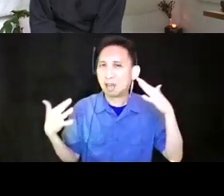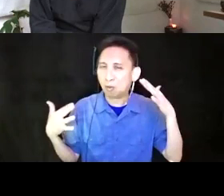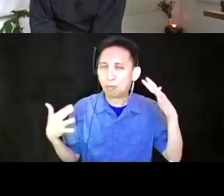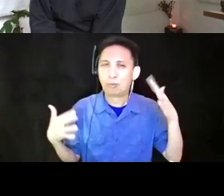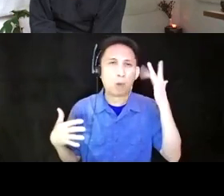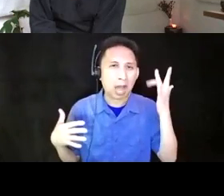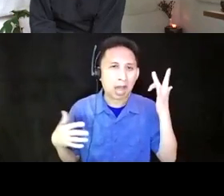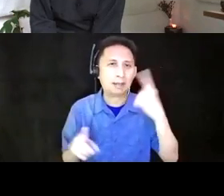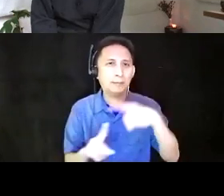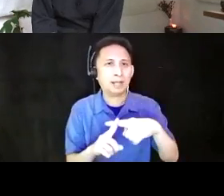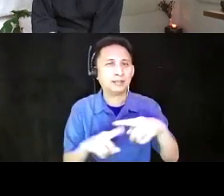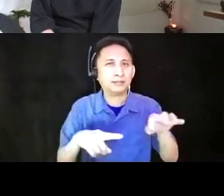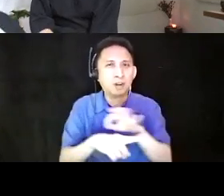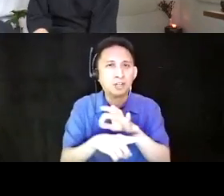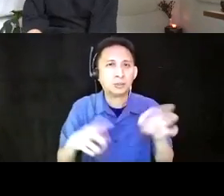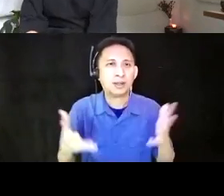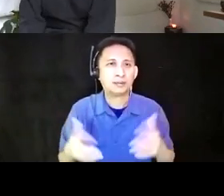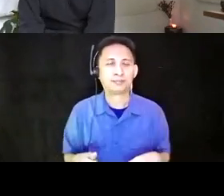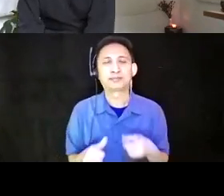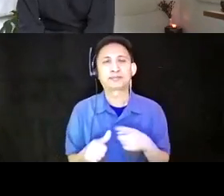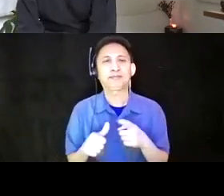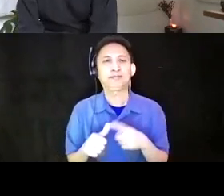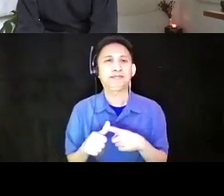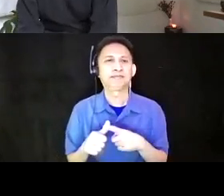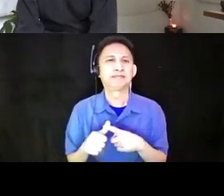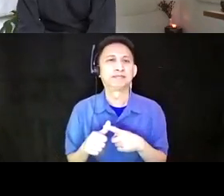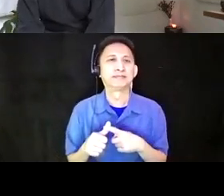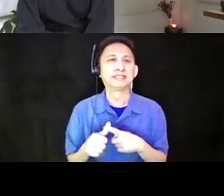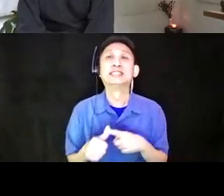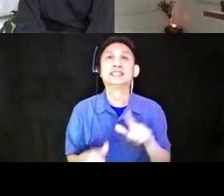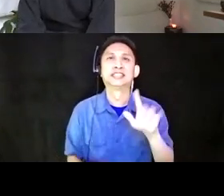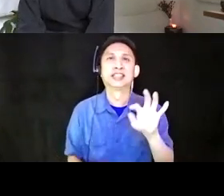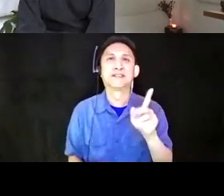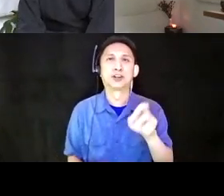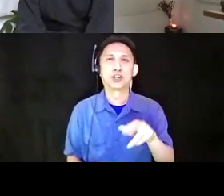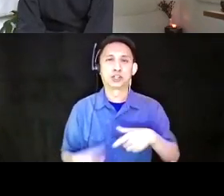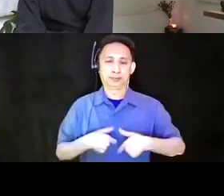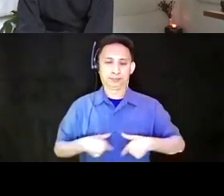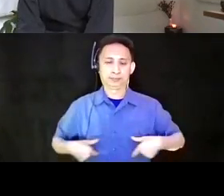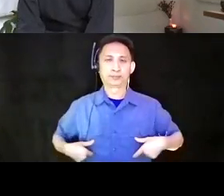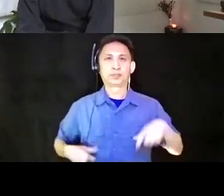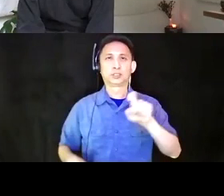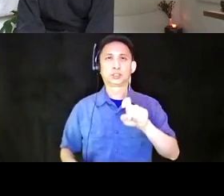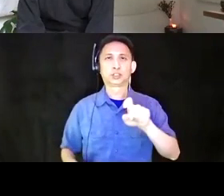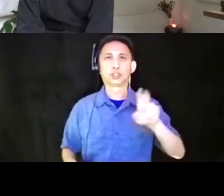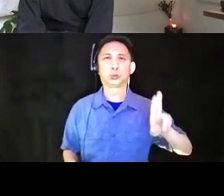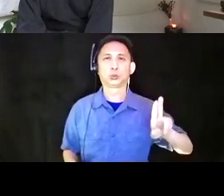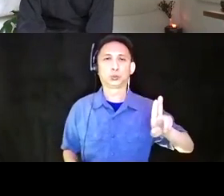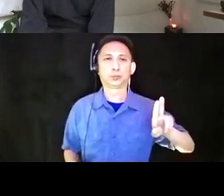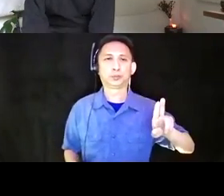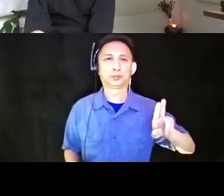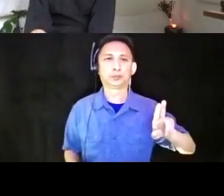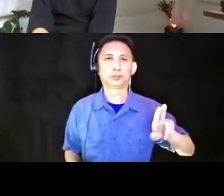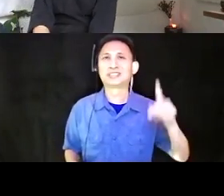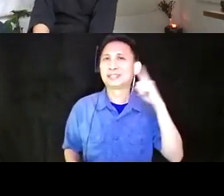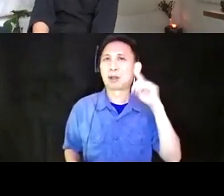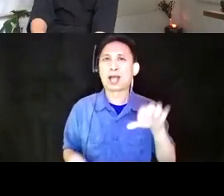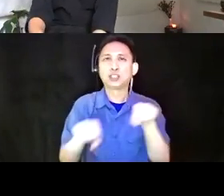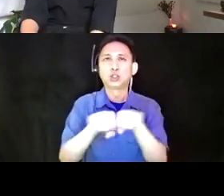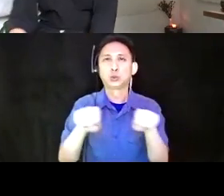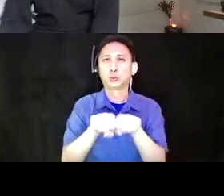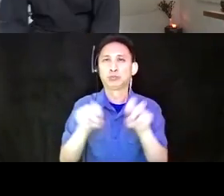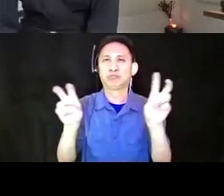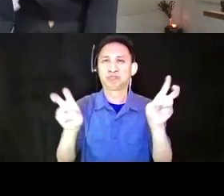function. So for the first one, this is the healing sound for the liver. The sound is shu. And what you will be doing is taking